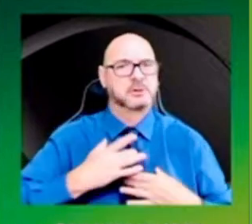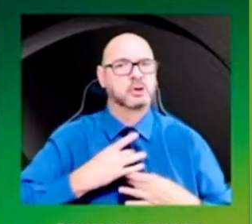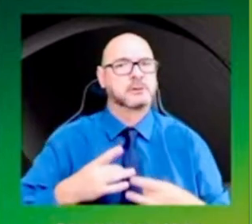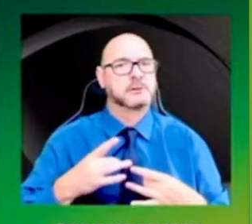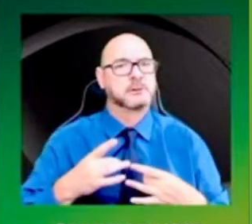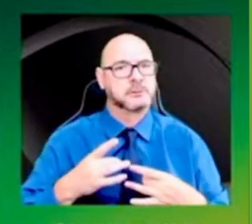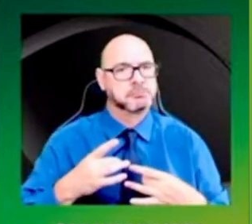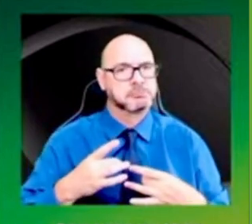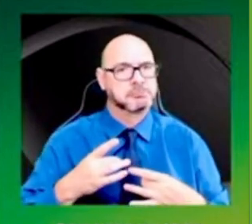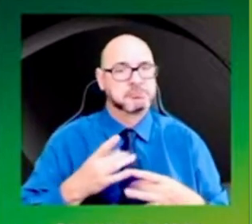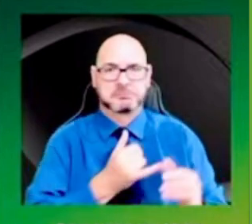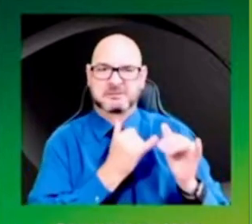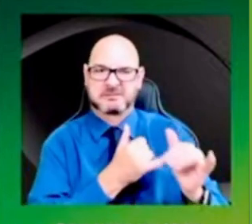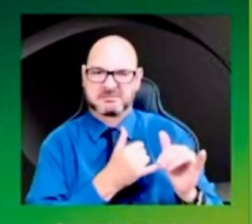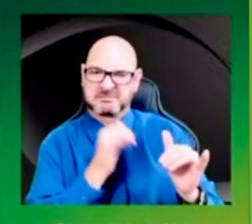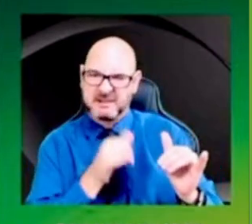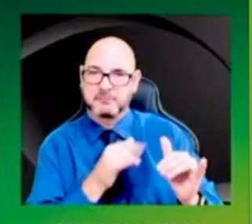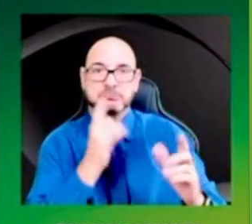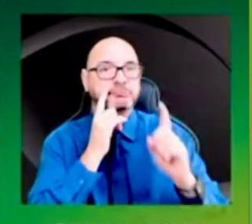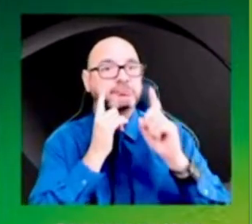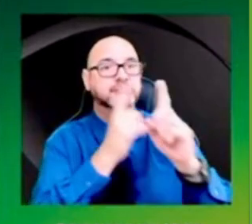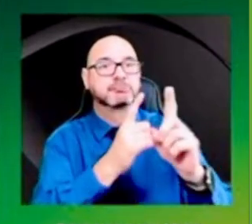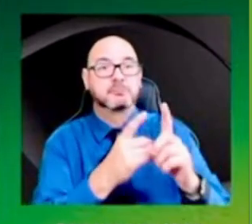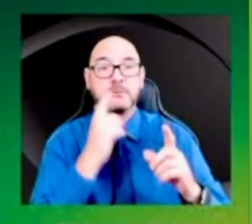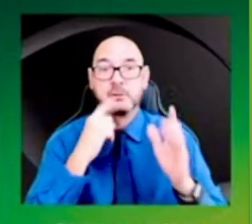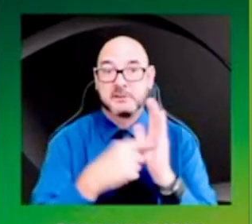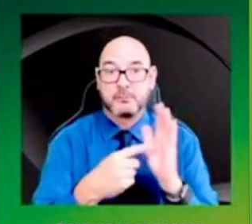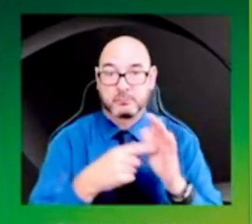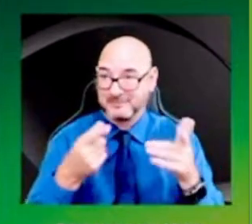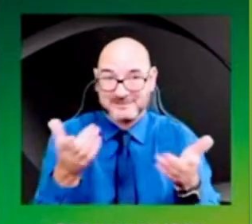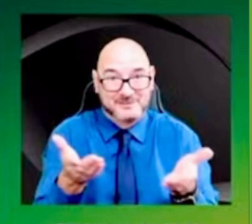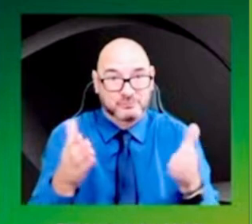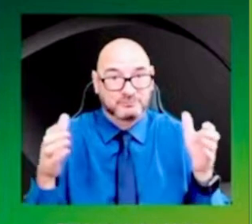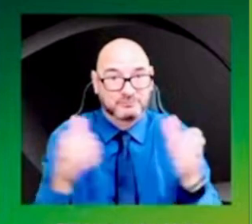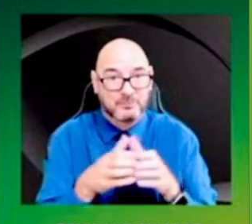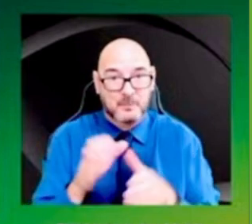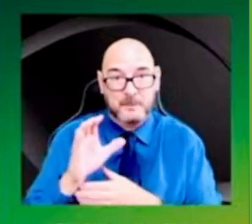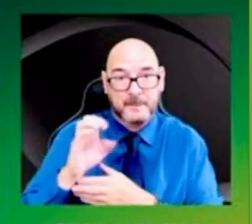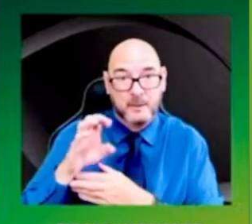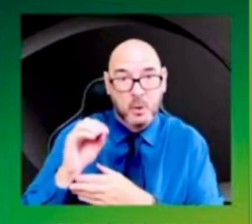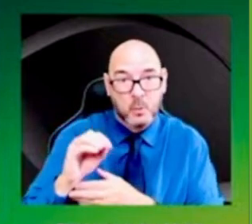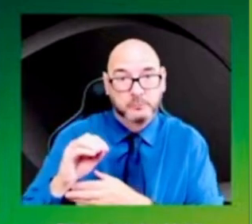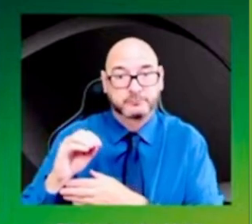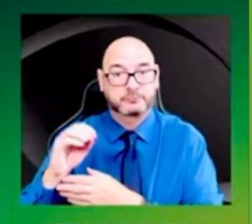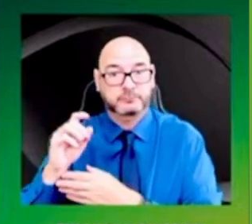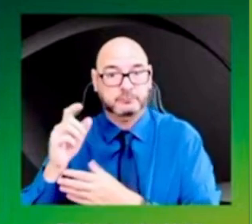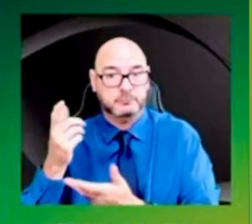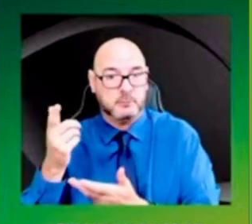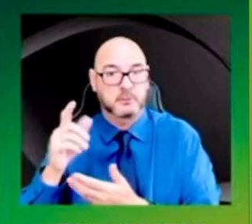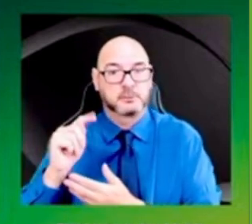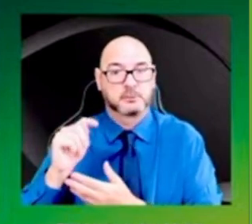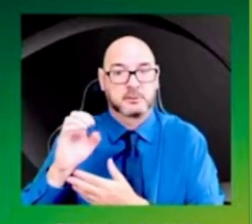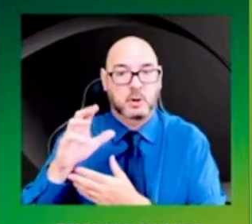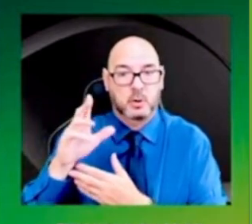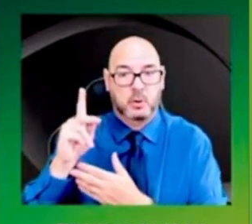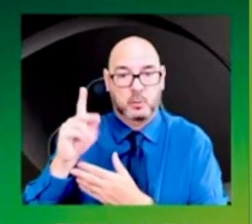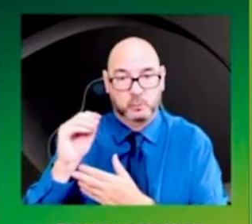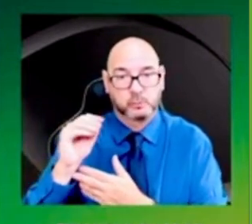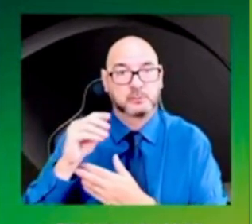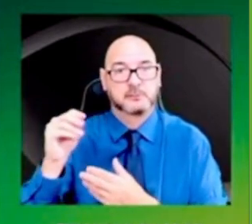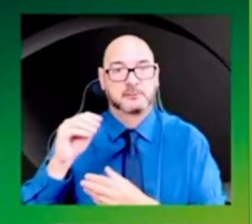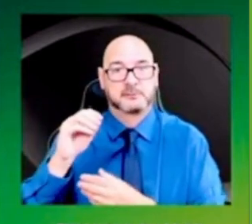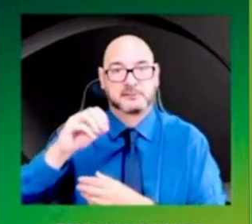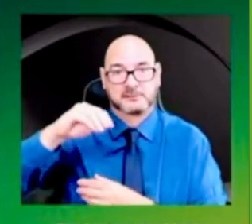I convened CEOs in Tokyo and Singapore during the course of the last 2 years to discuss collaboration on